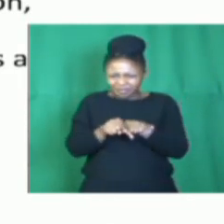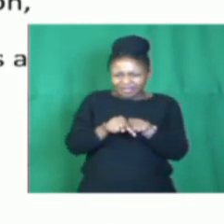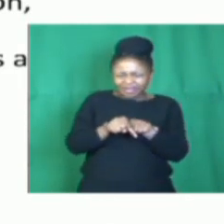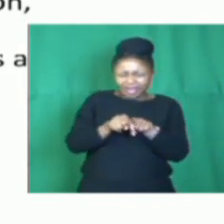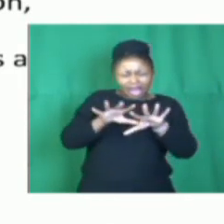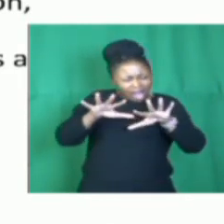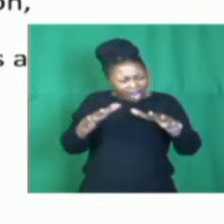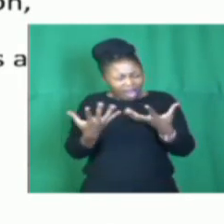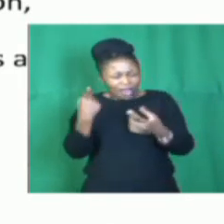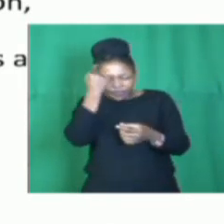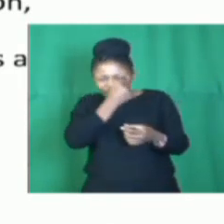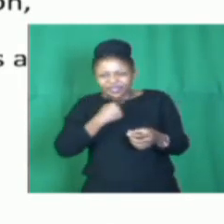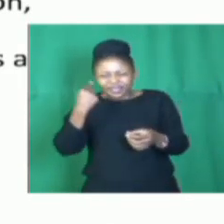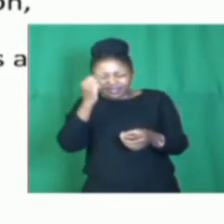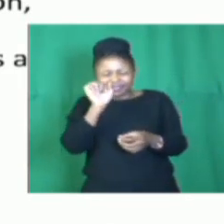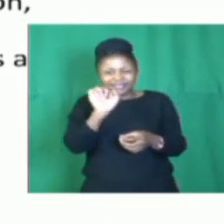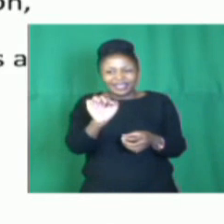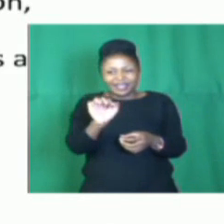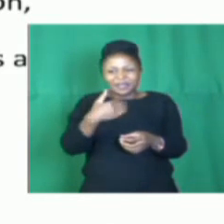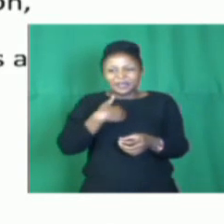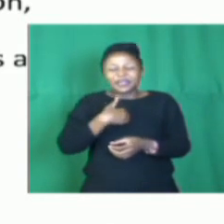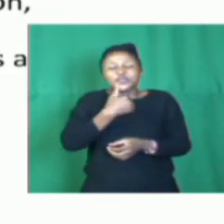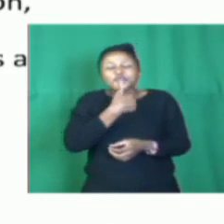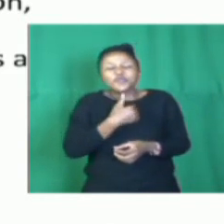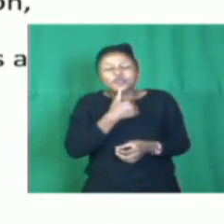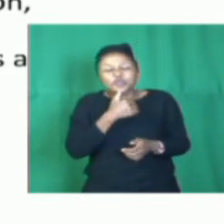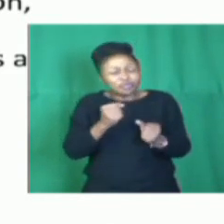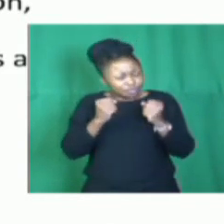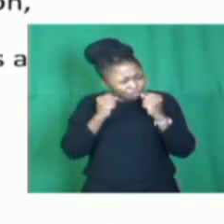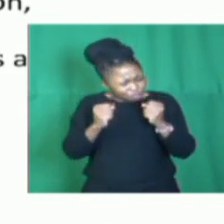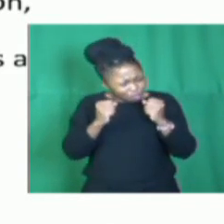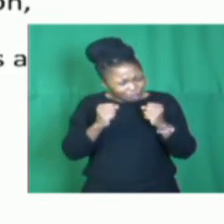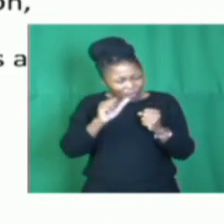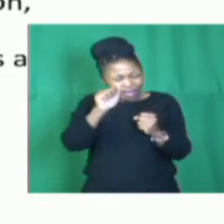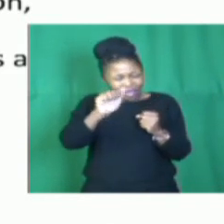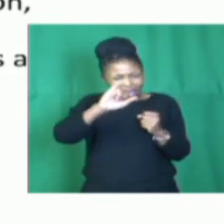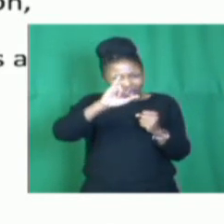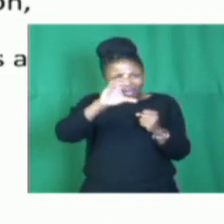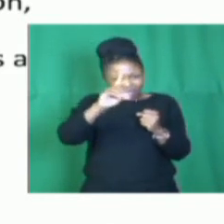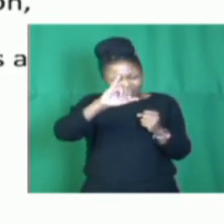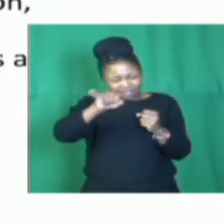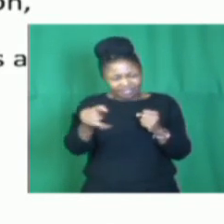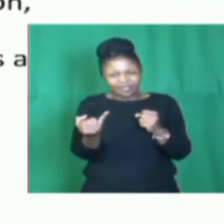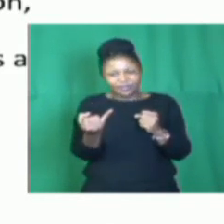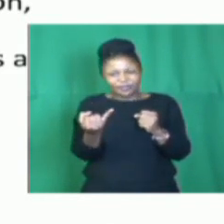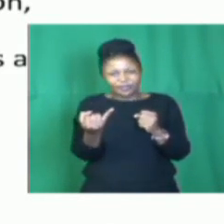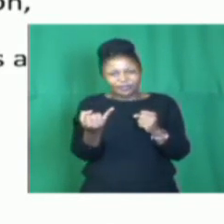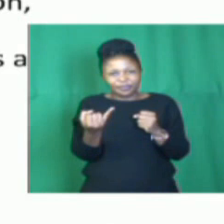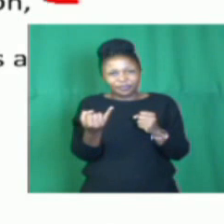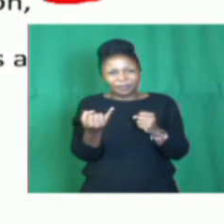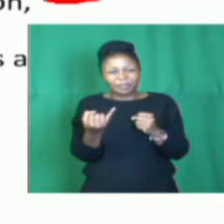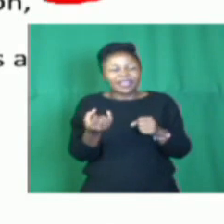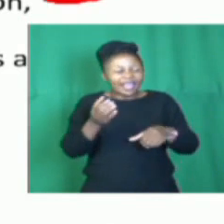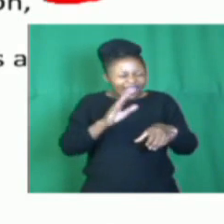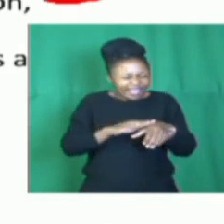are the strong adjectives that I touched on earlier on. You also have to talk about the